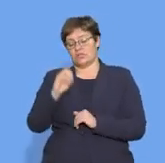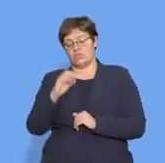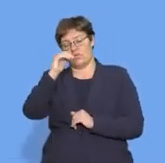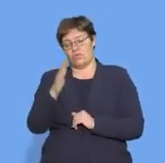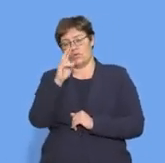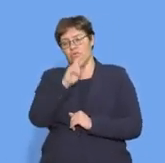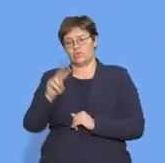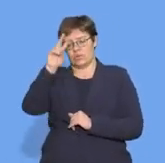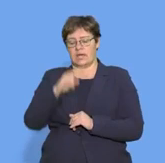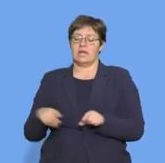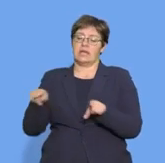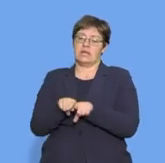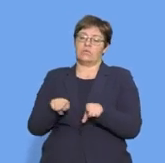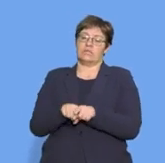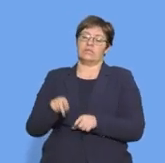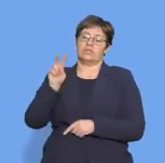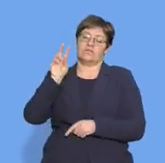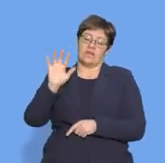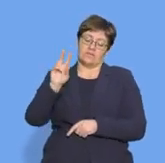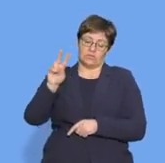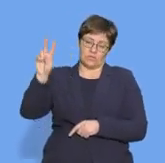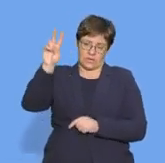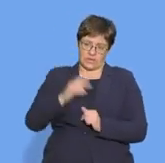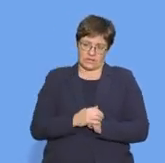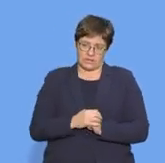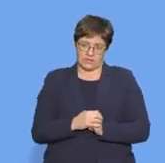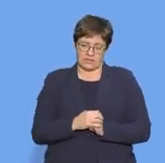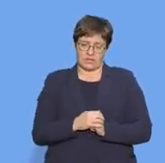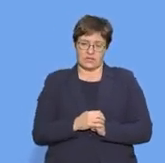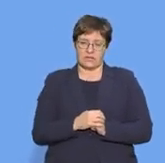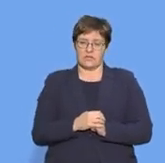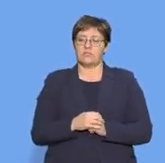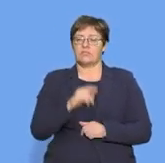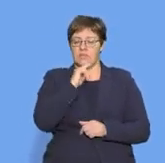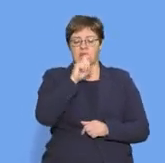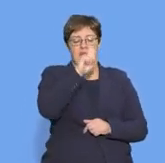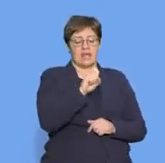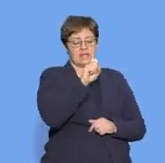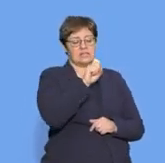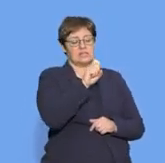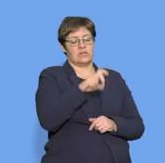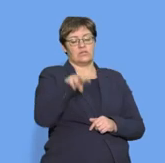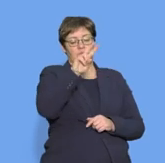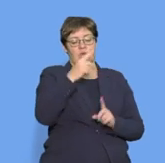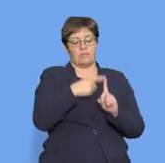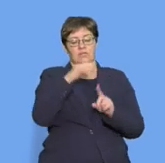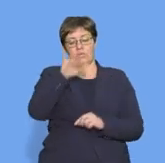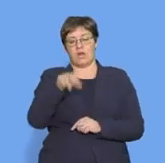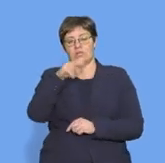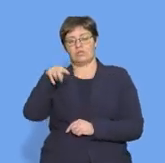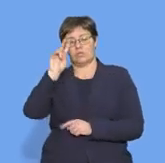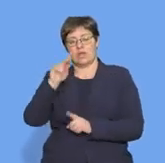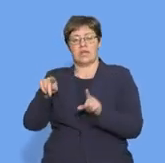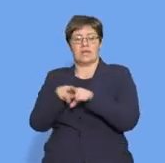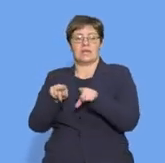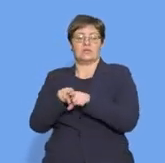minus 0 all squared equals to 5 squared, you see. And then it will be x squared plus